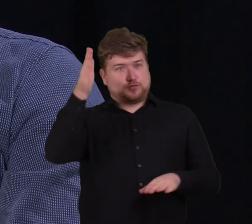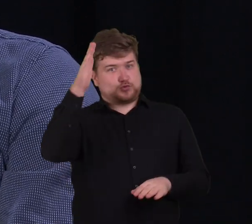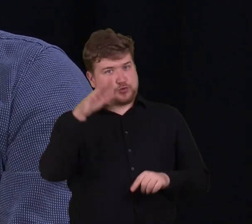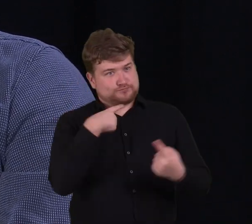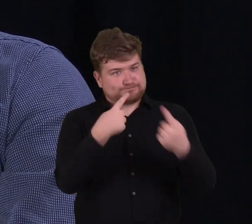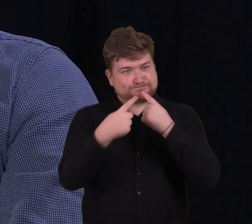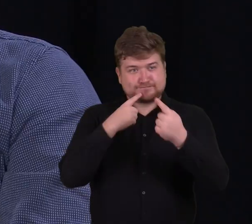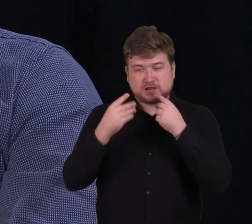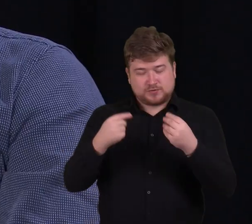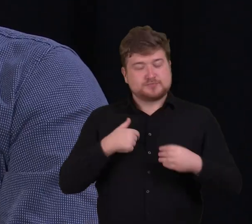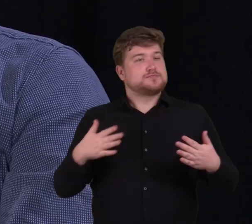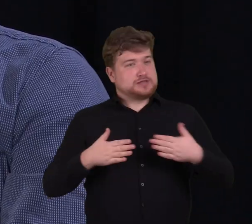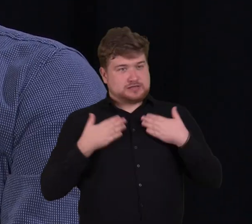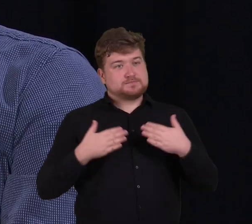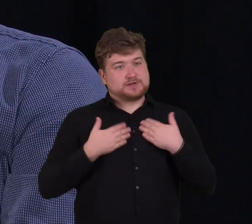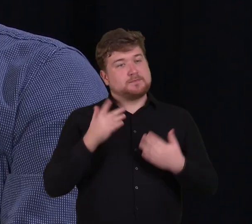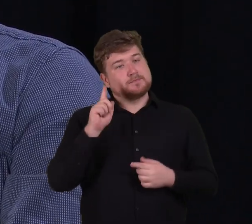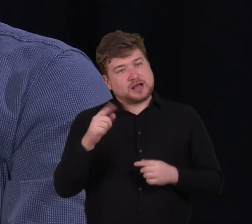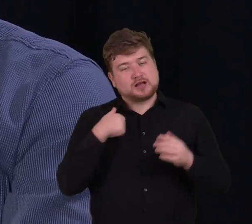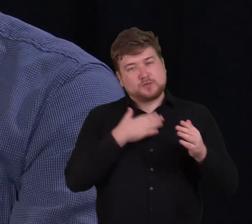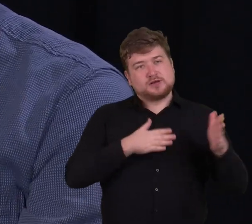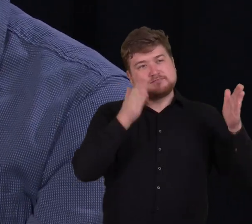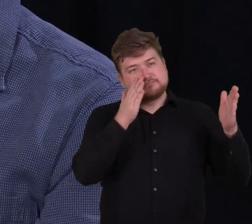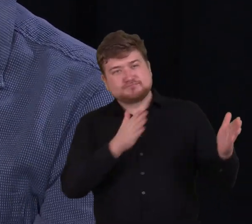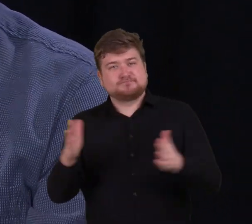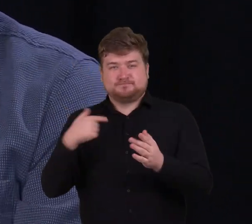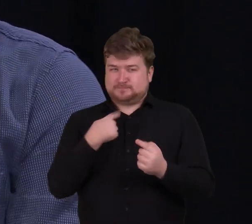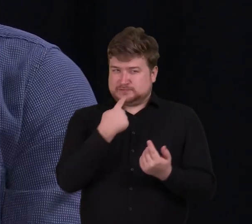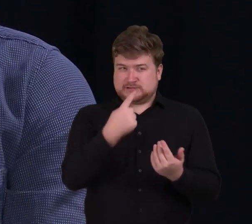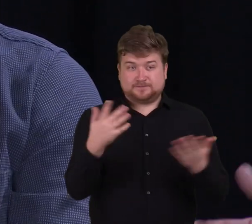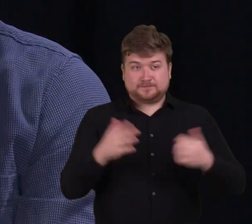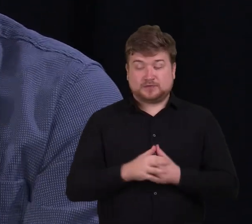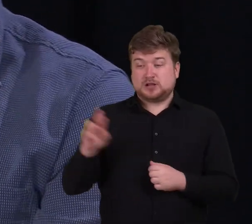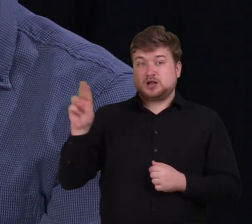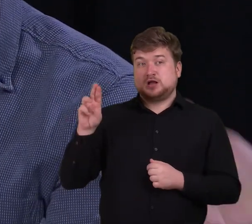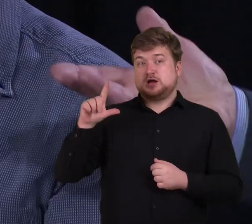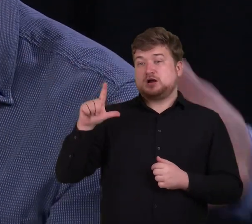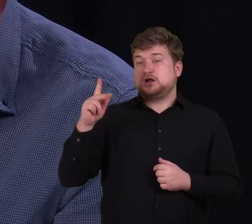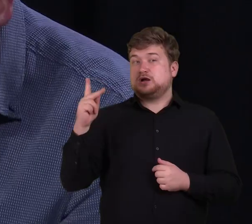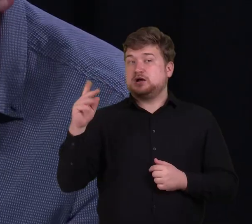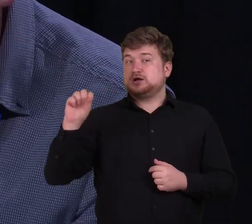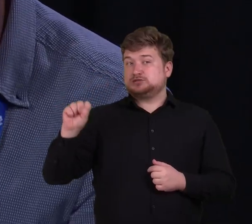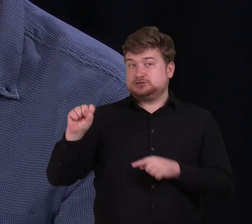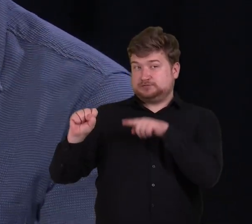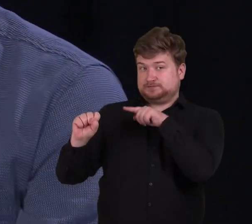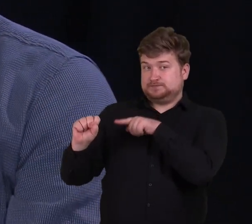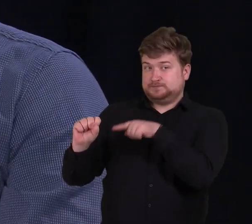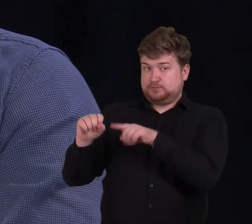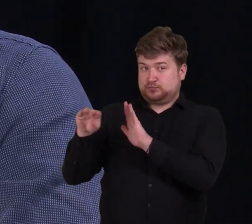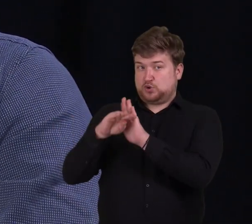Slovenia has 2 million of people, so it's like one. It's like Stuttgart city in Germany, Stuttgart.